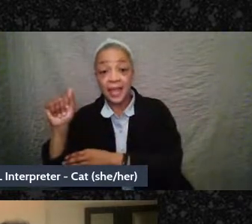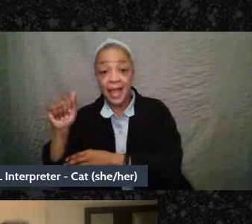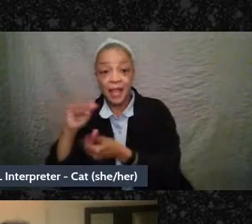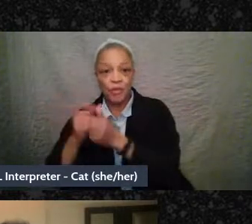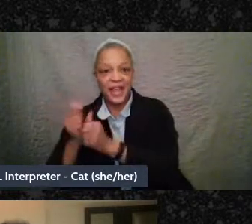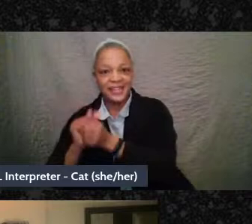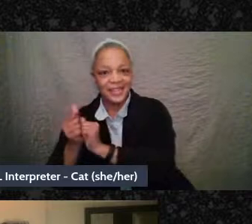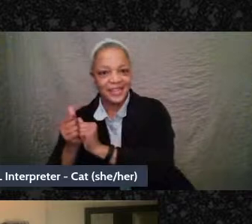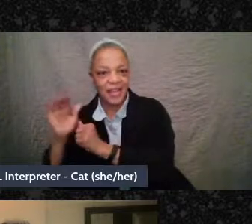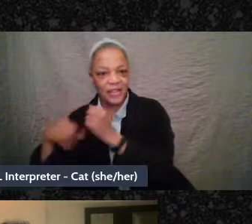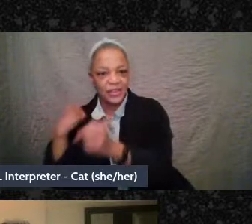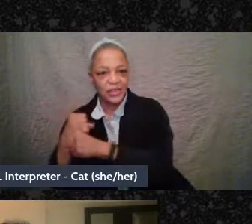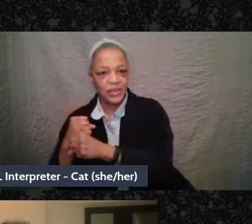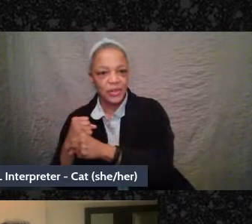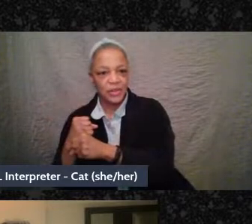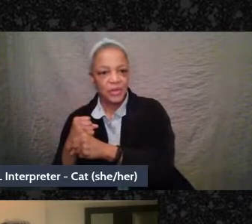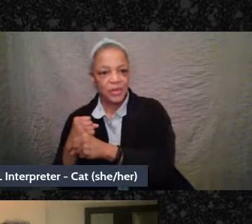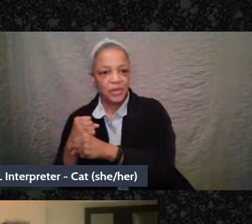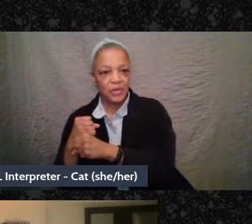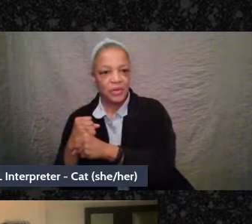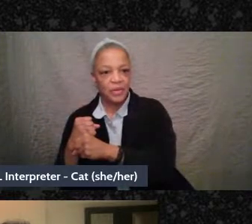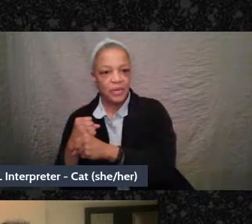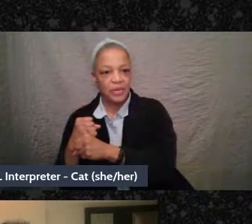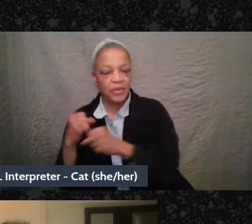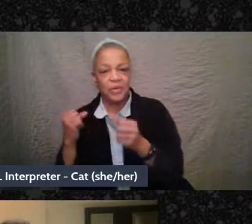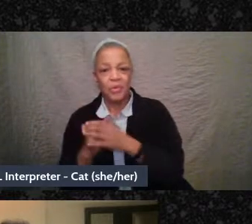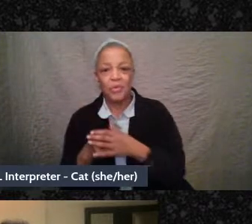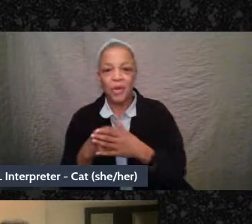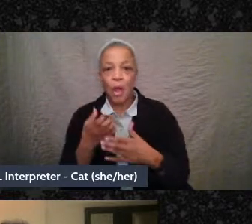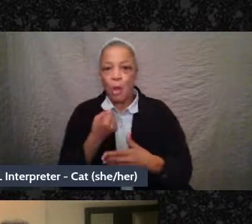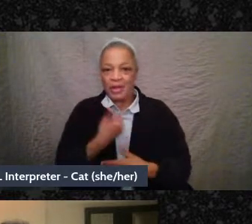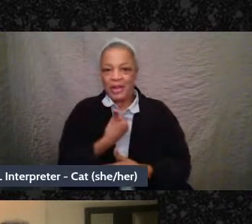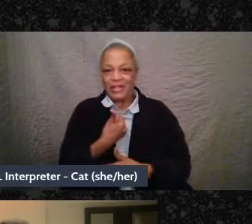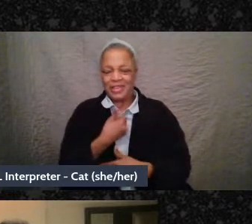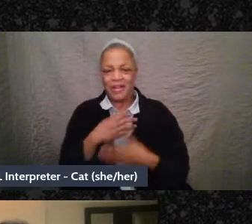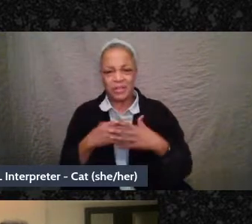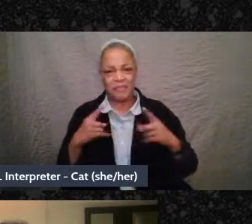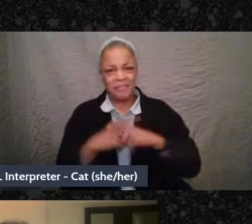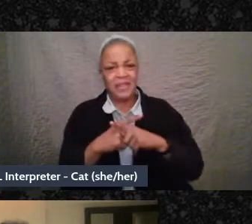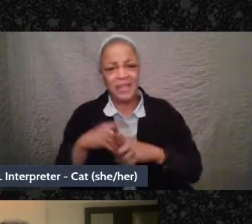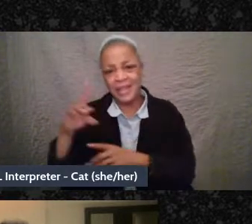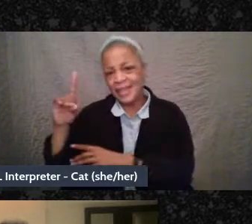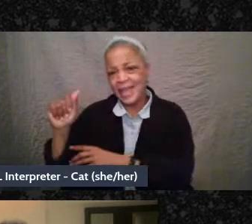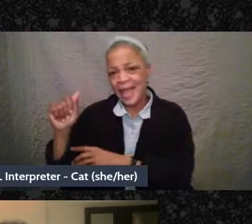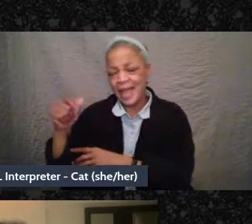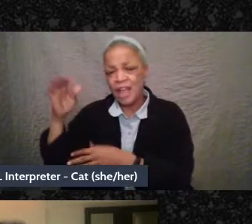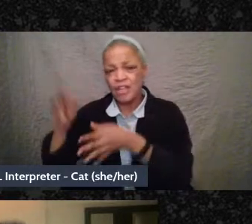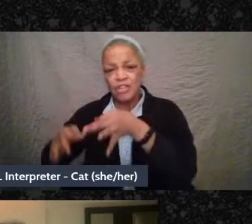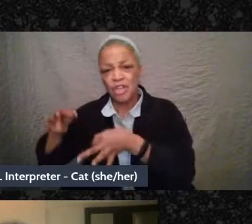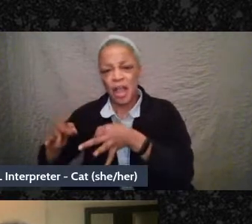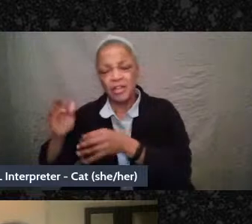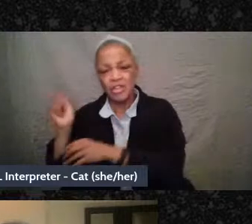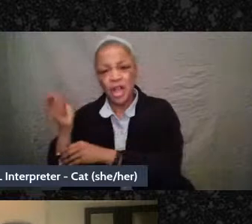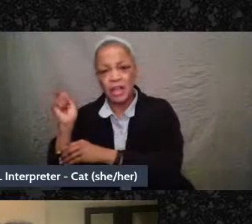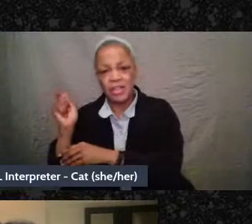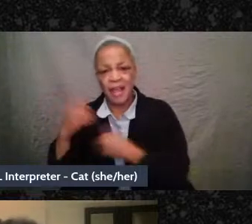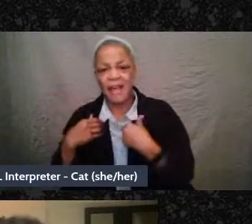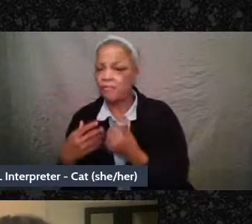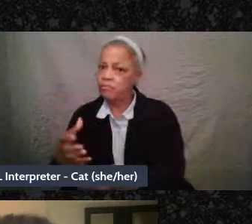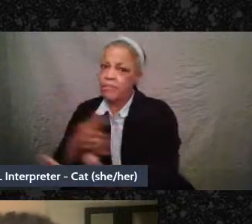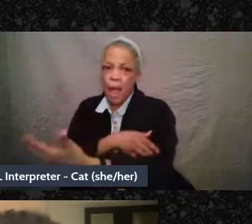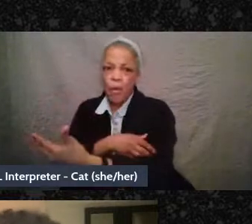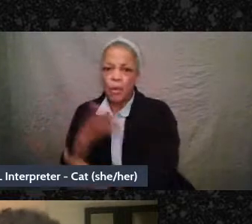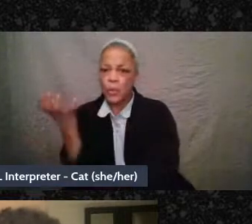we're holding ourselves through that contradiction because we're realizing that the district attorney and judges have so much power